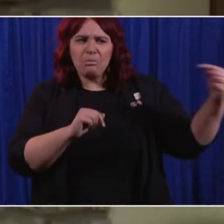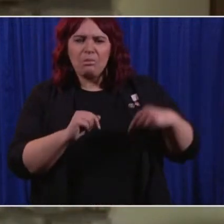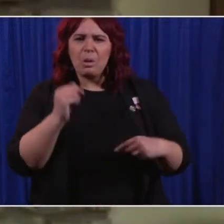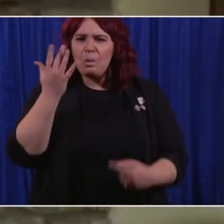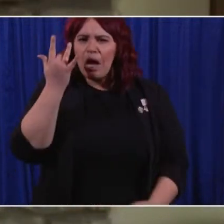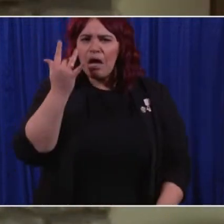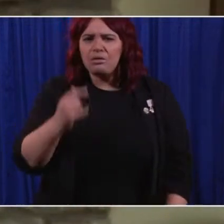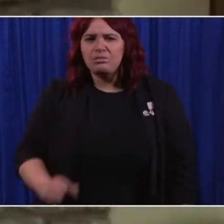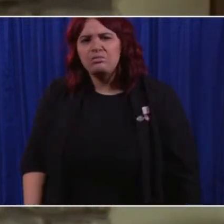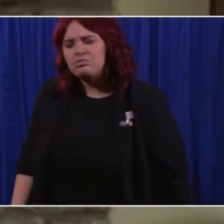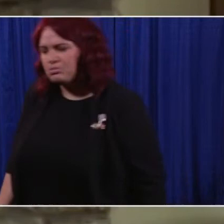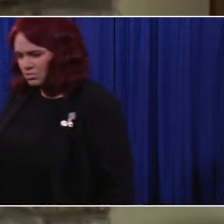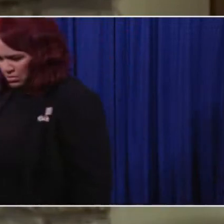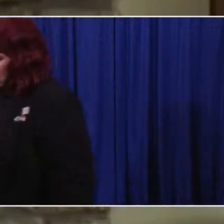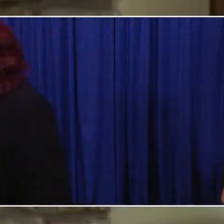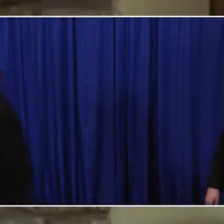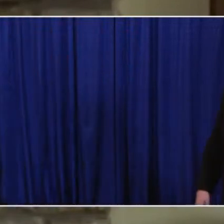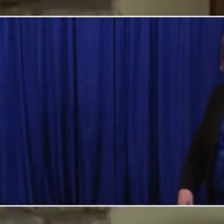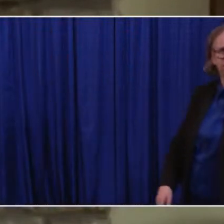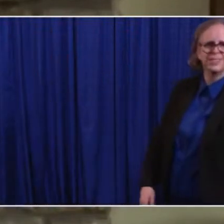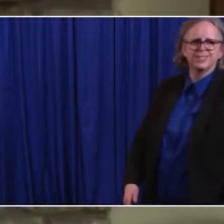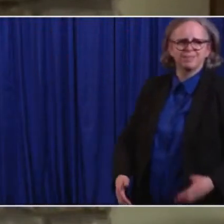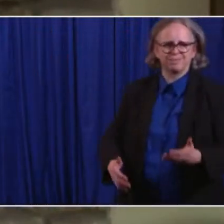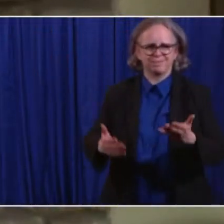Well, Allison,